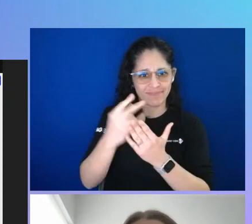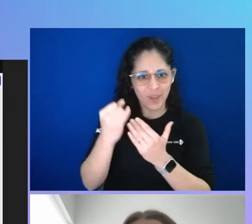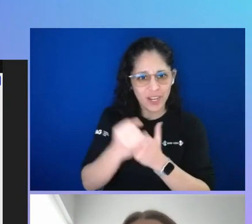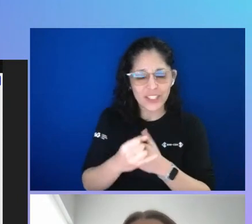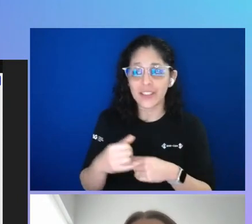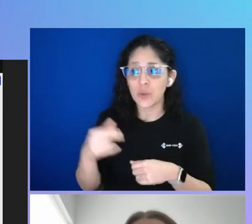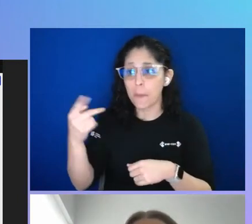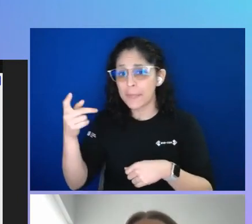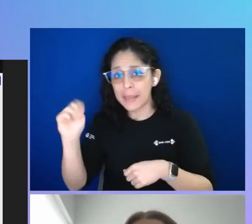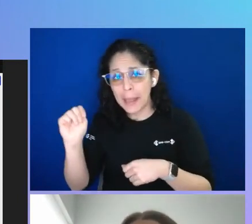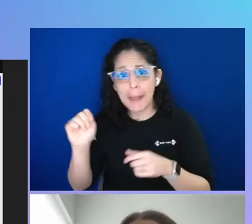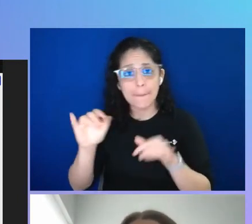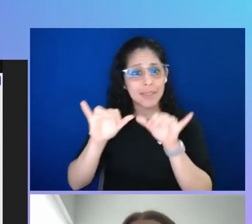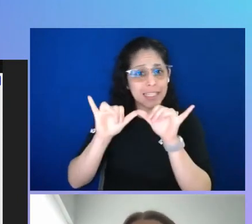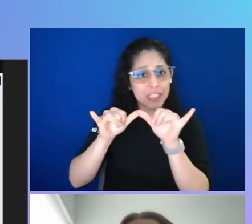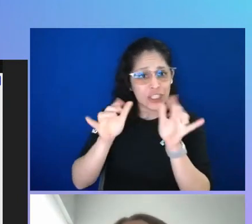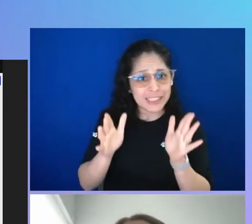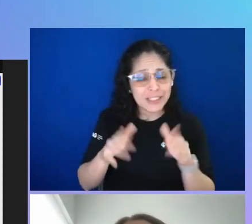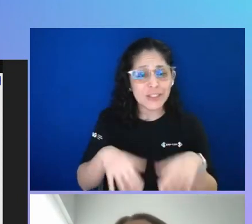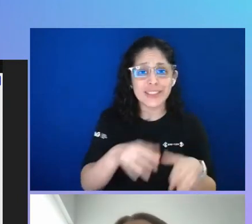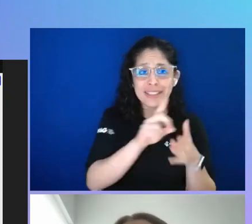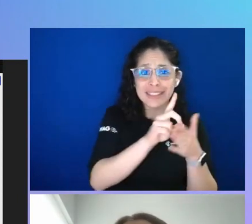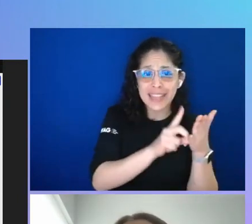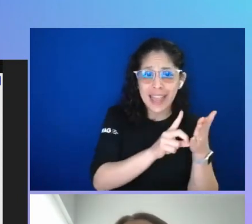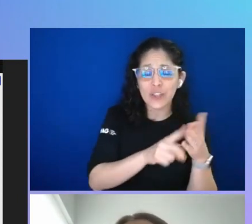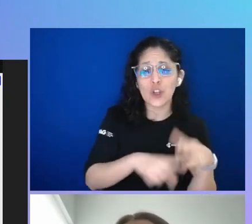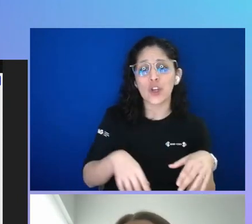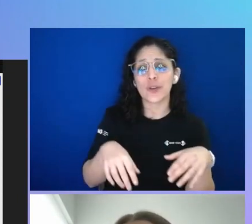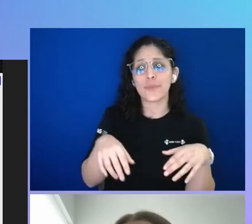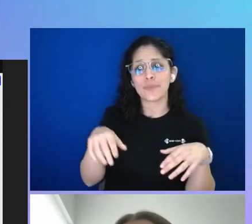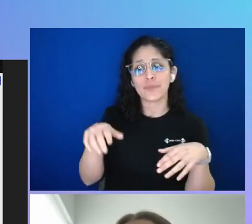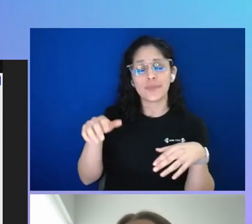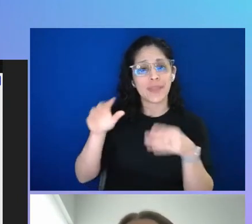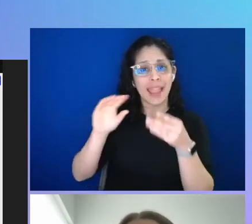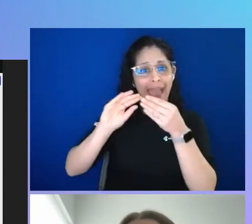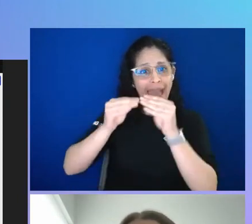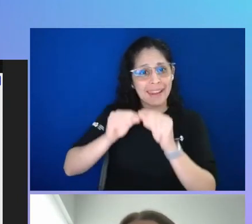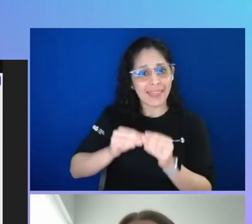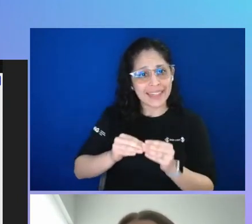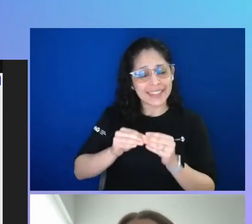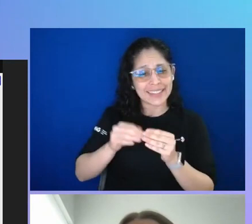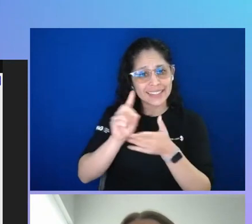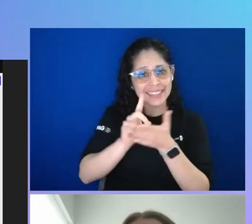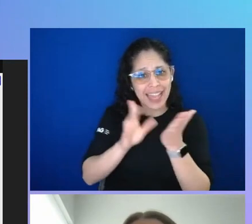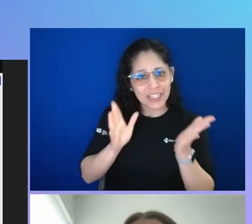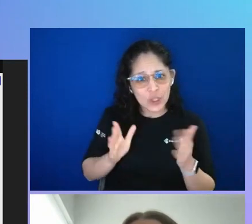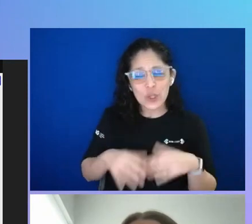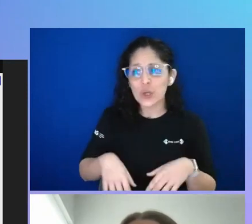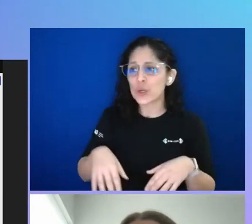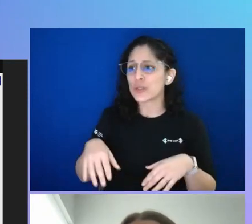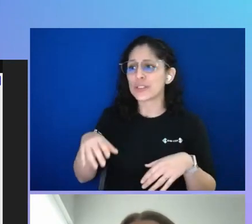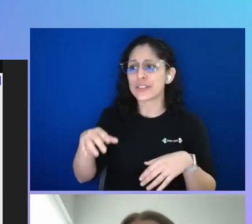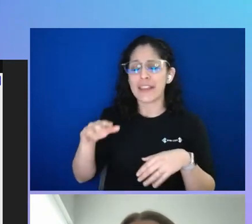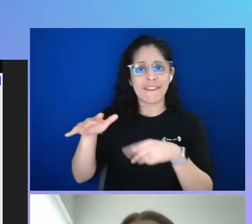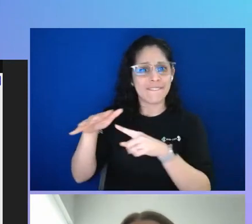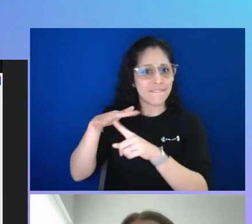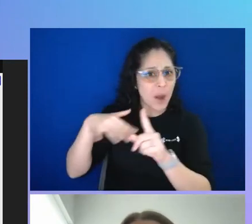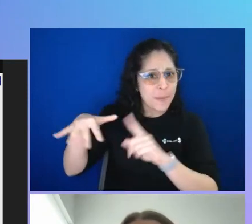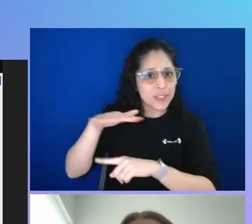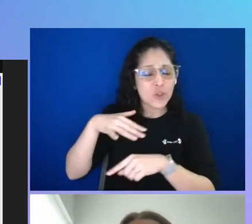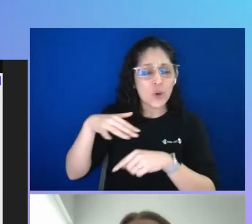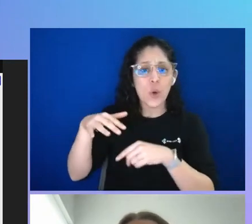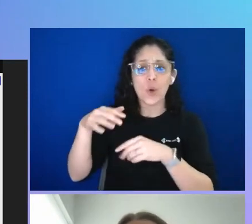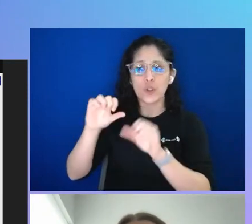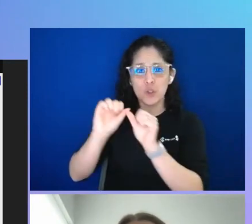engineers, designers, analytics partners, we had ESG, so environmental social governance, and our legals team taking part